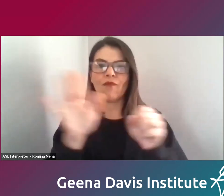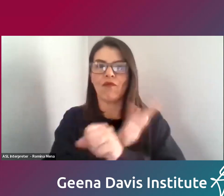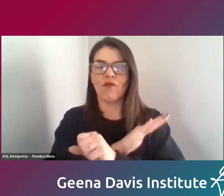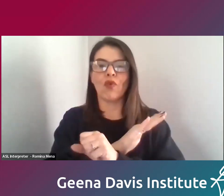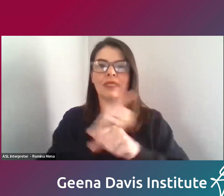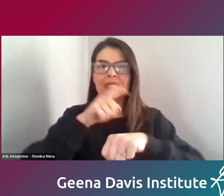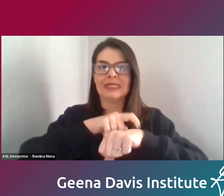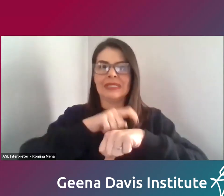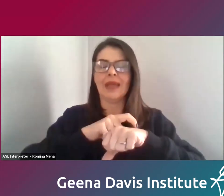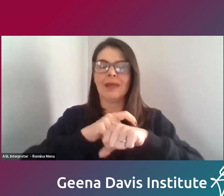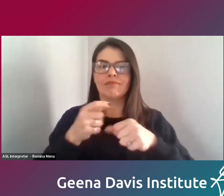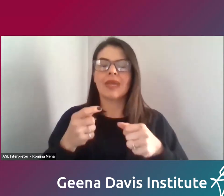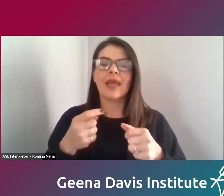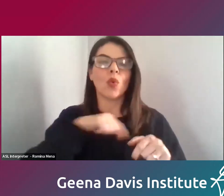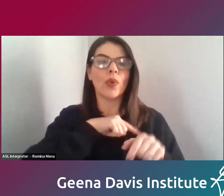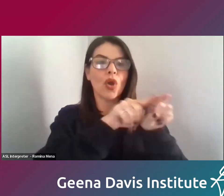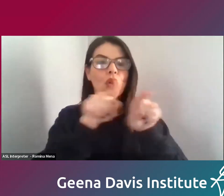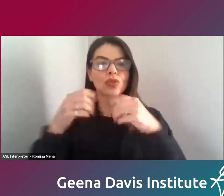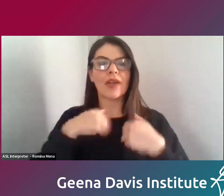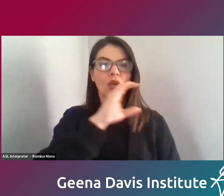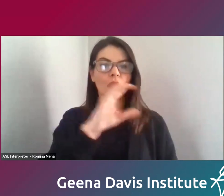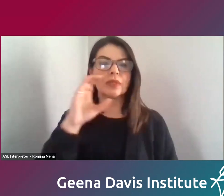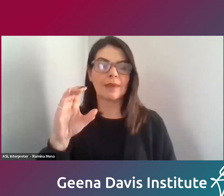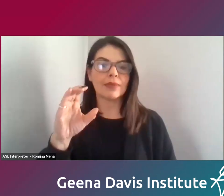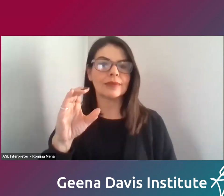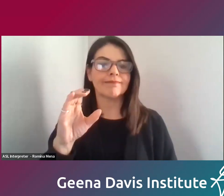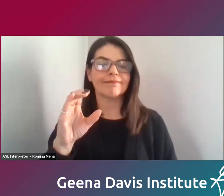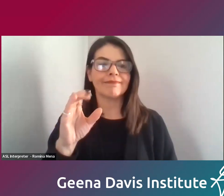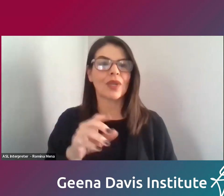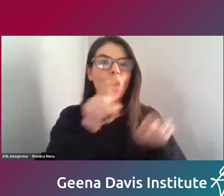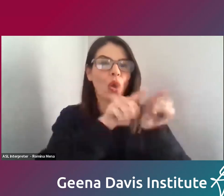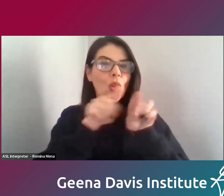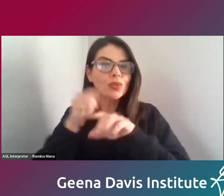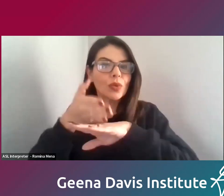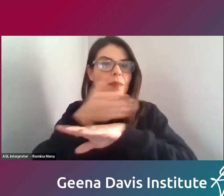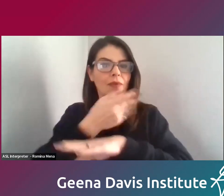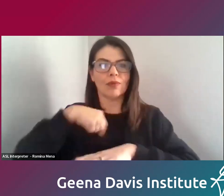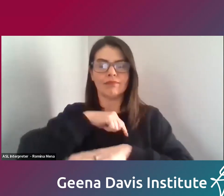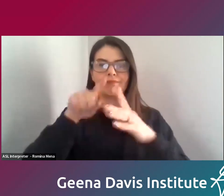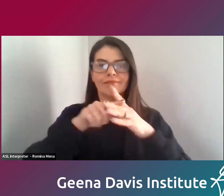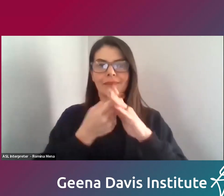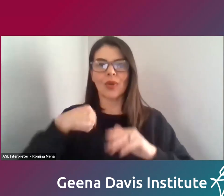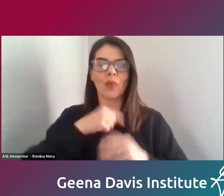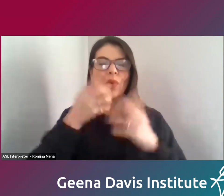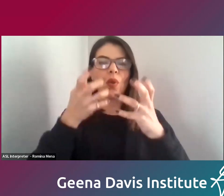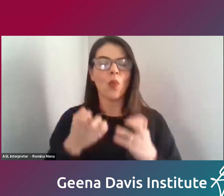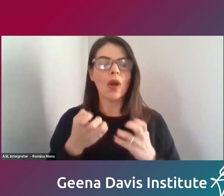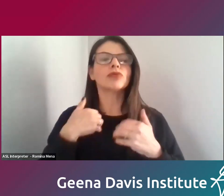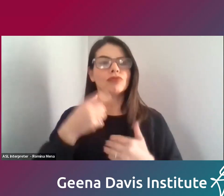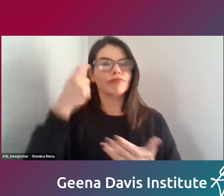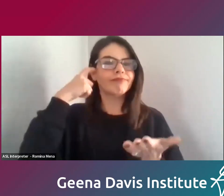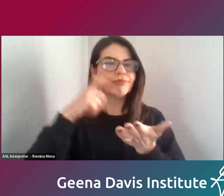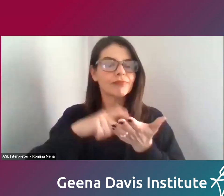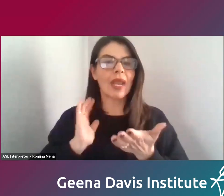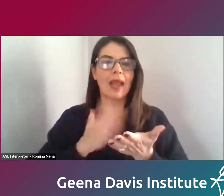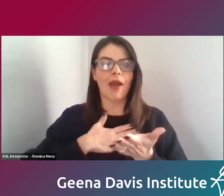event, and we also have closed captioning available. Also, before we get started, we would like to acknowledge that the ground